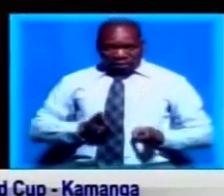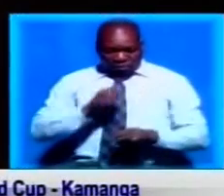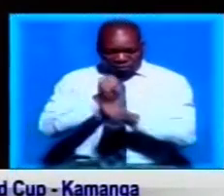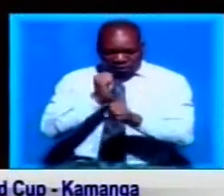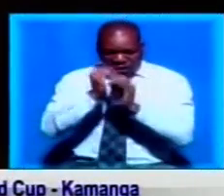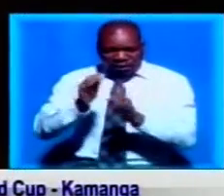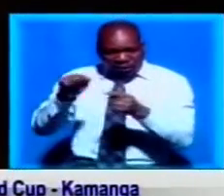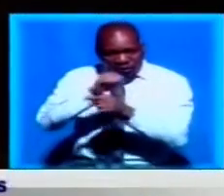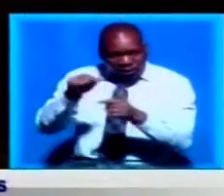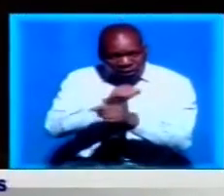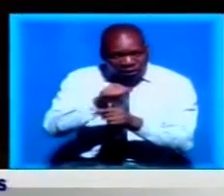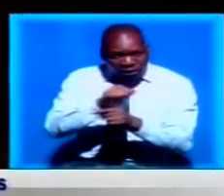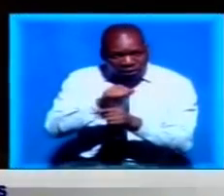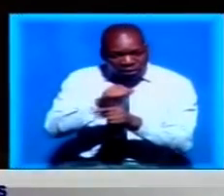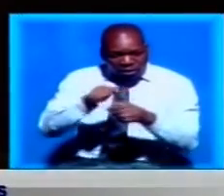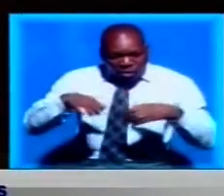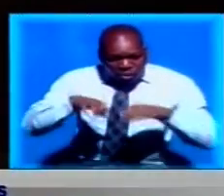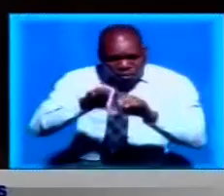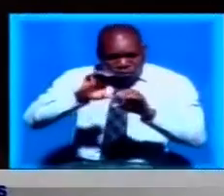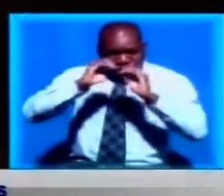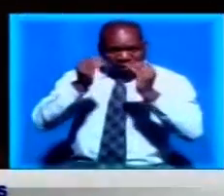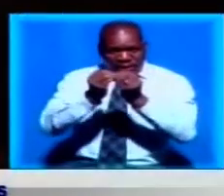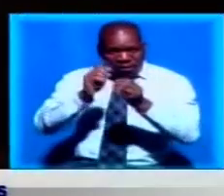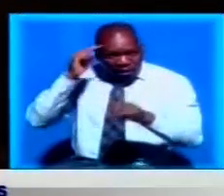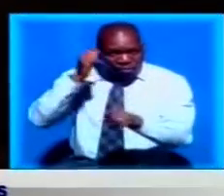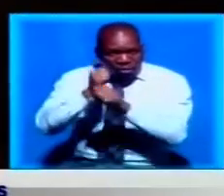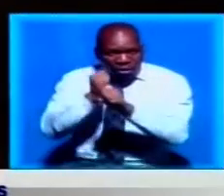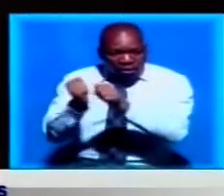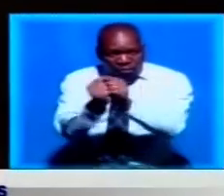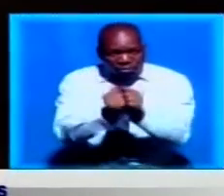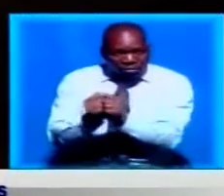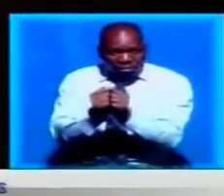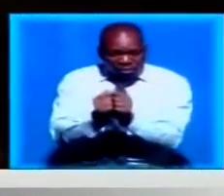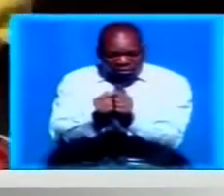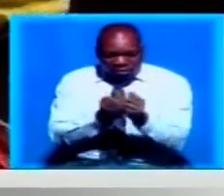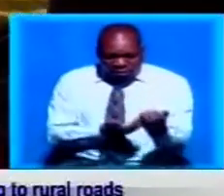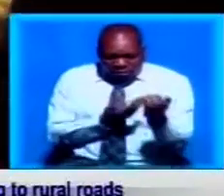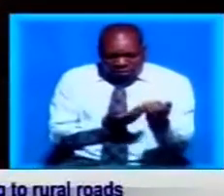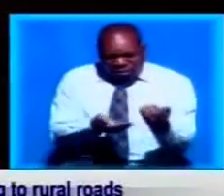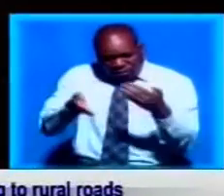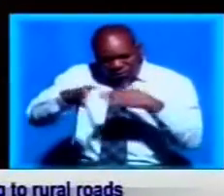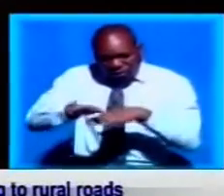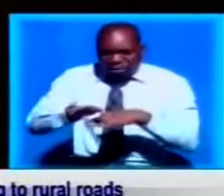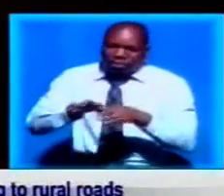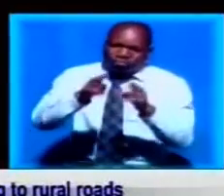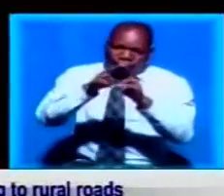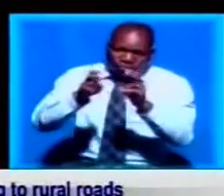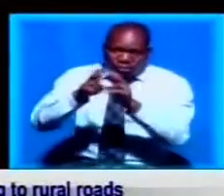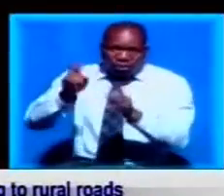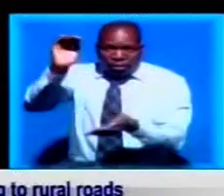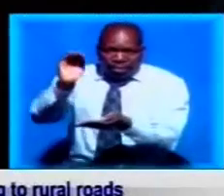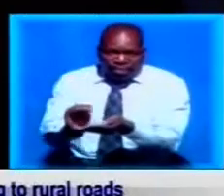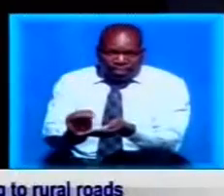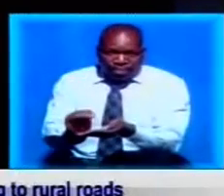also says the organization will continue working with the government to reduce infant mortality rates in rural areas.